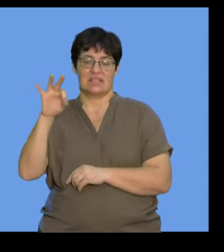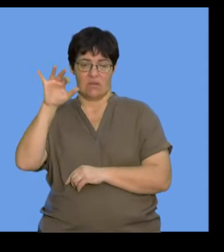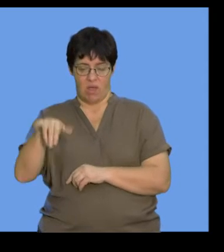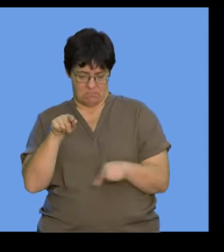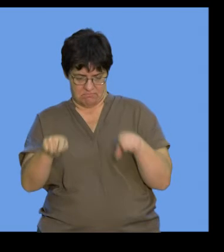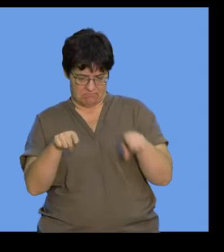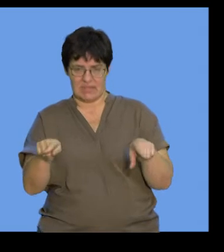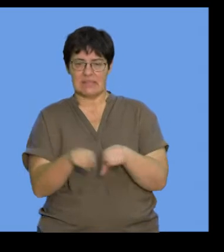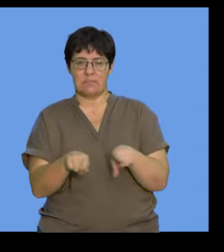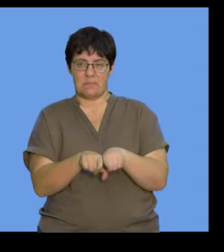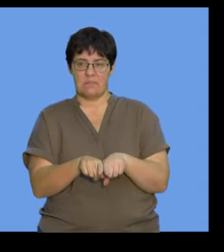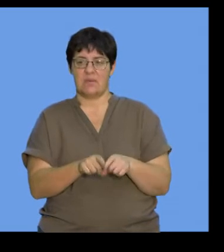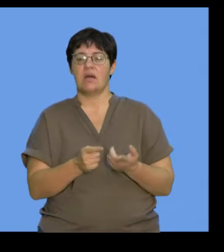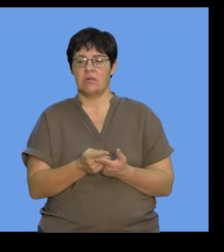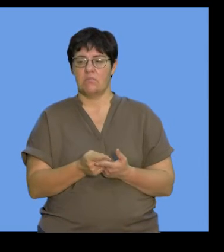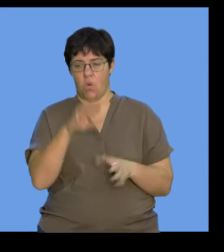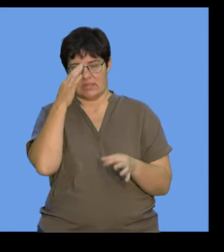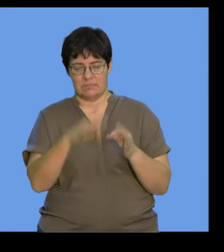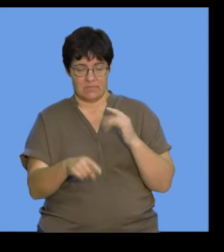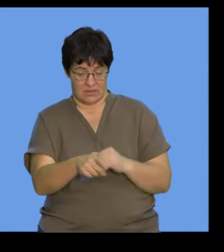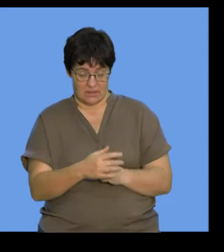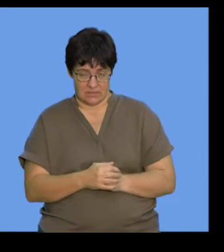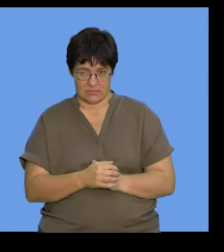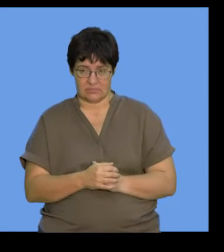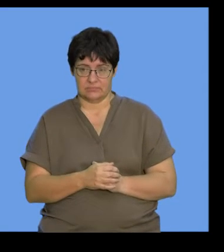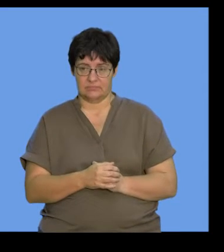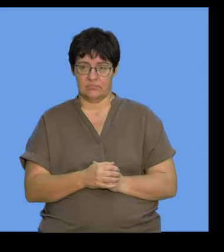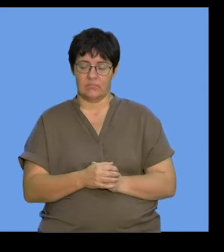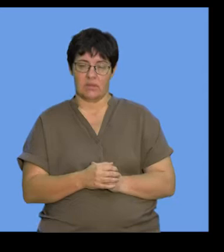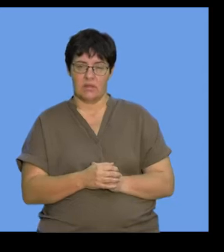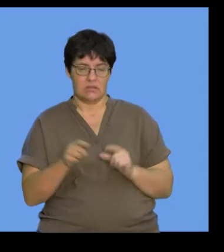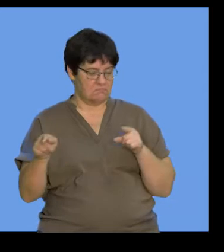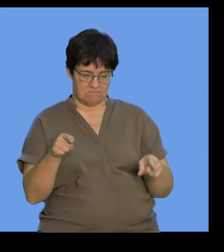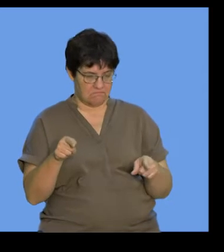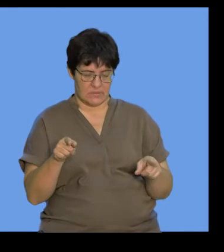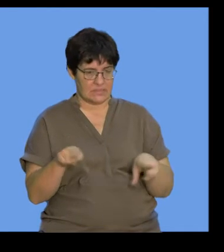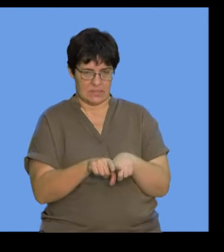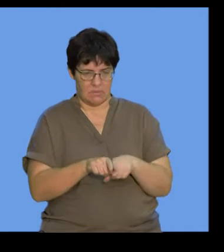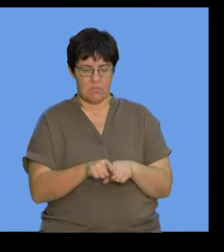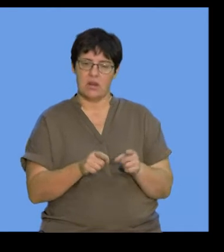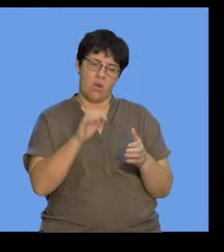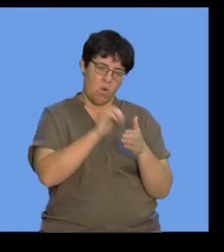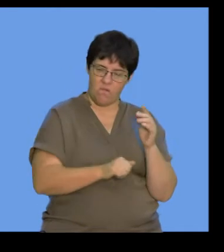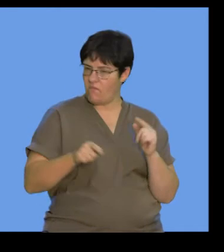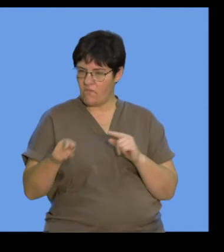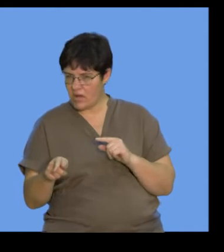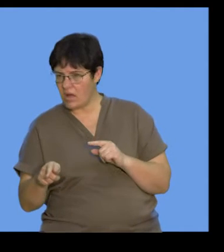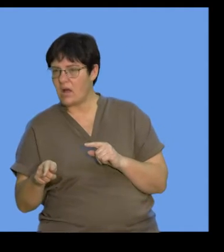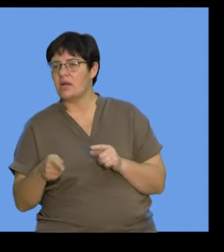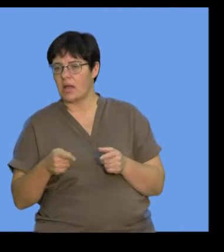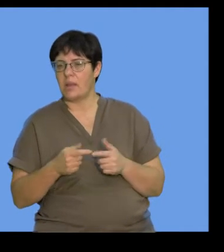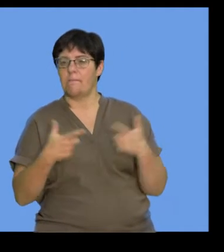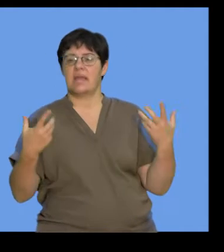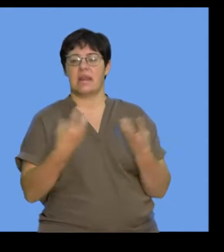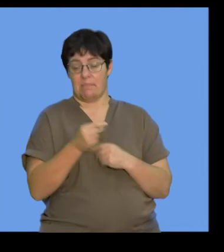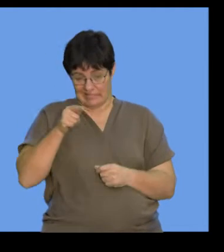7x cubed y are like terms. So you then need to simplify them, right? When the signs are not the same, you subtract and